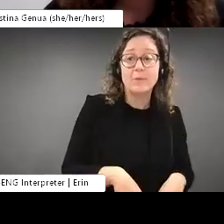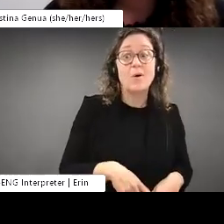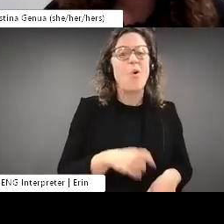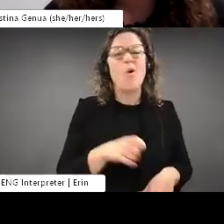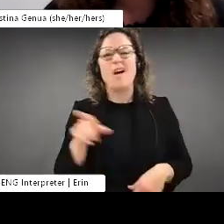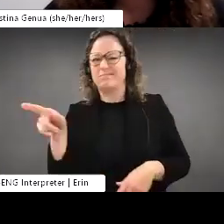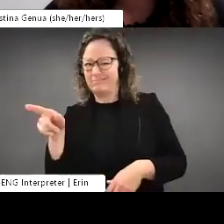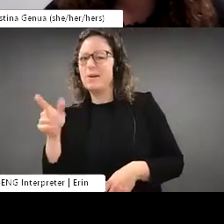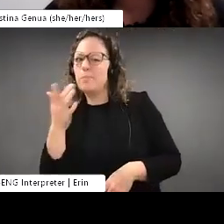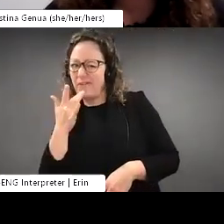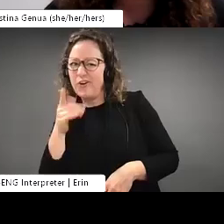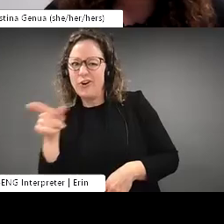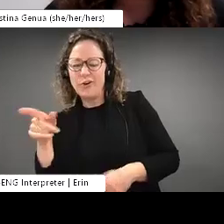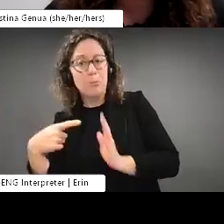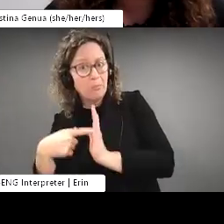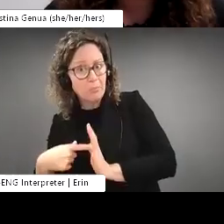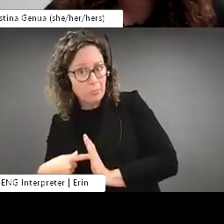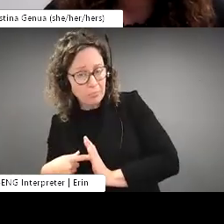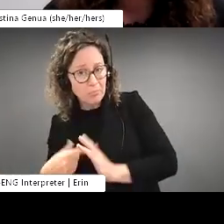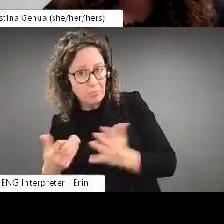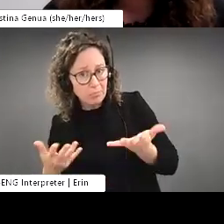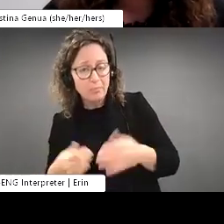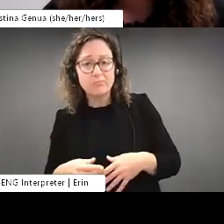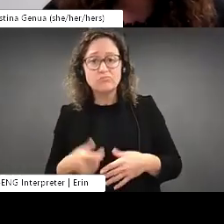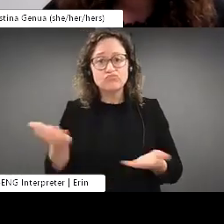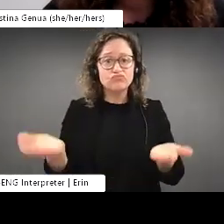And does one of these options seem better for you?